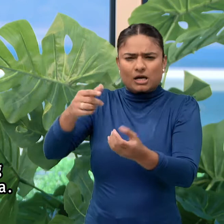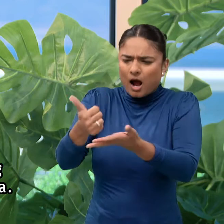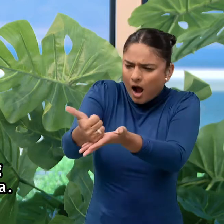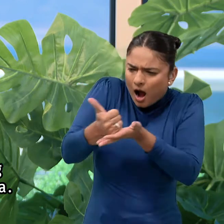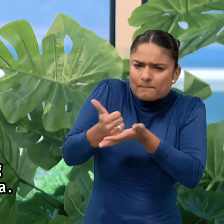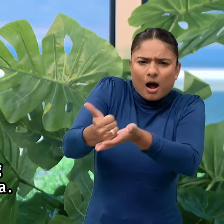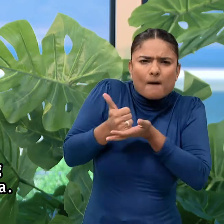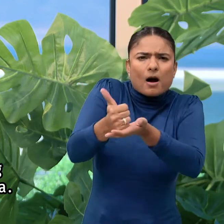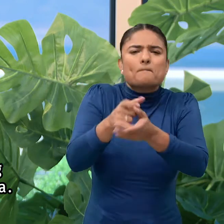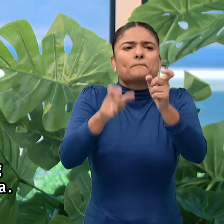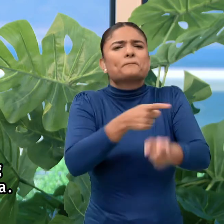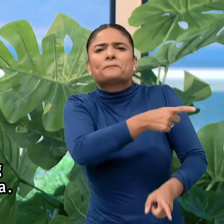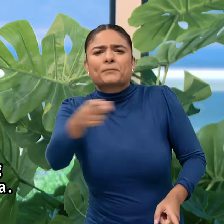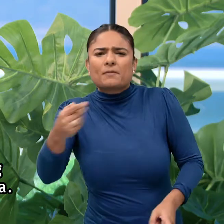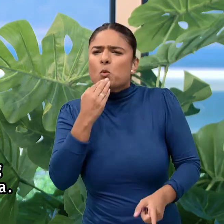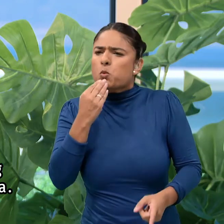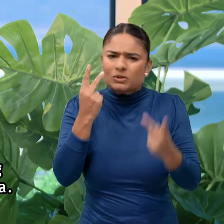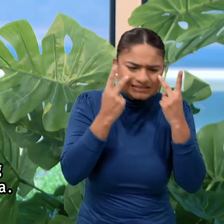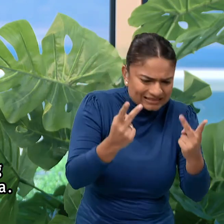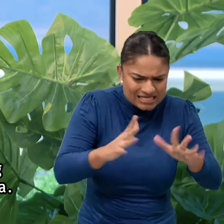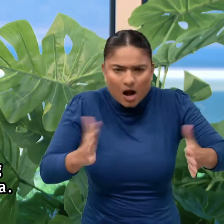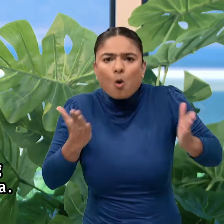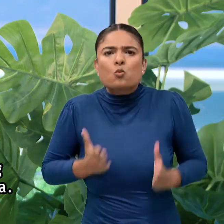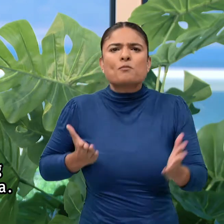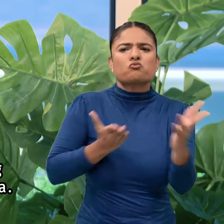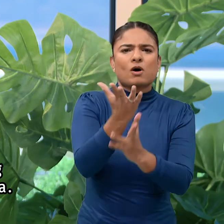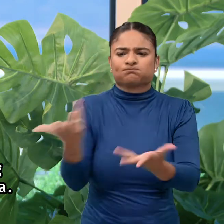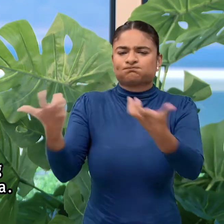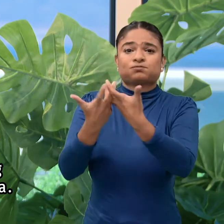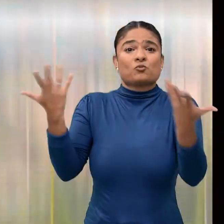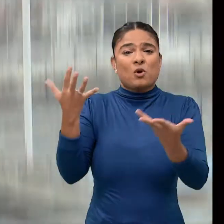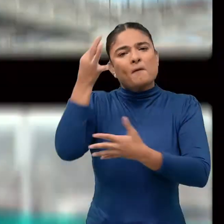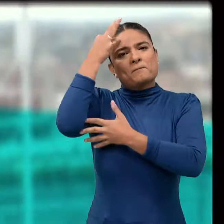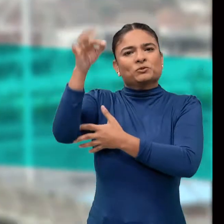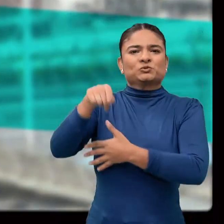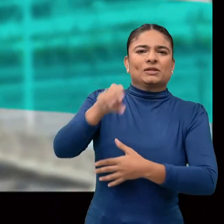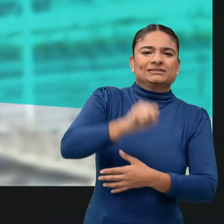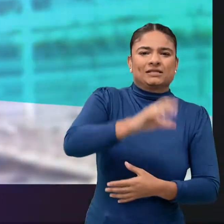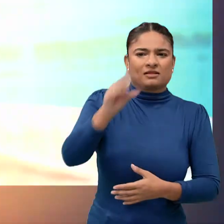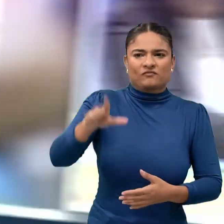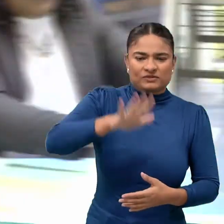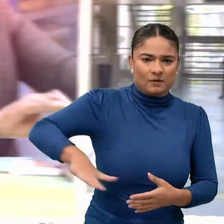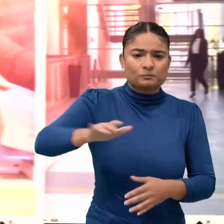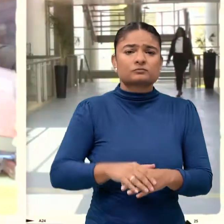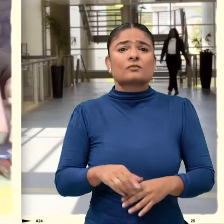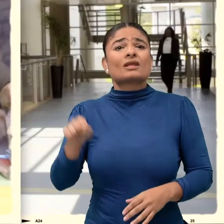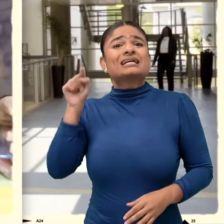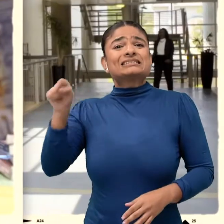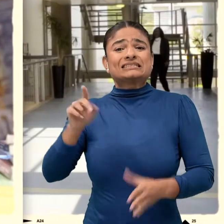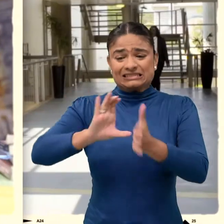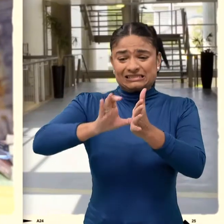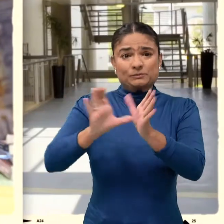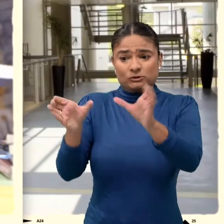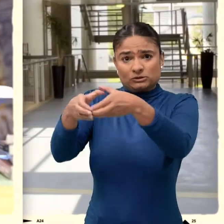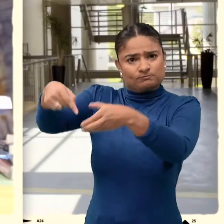hom toespits op die bevordering van menseregte op die vasteland van Afrika. The Disability Rights